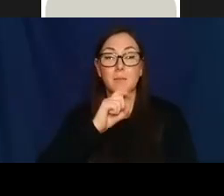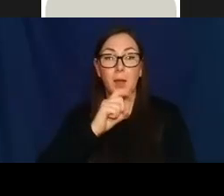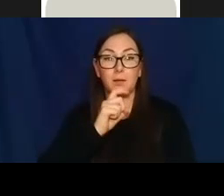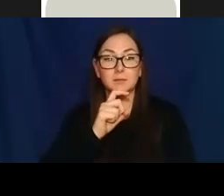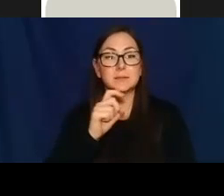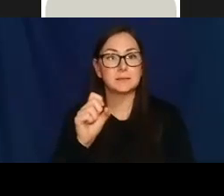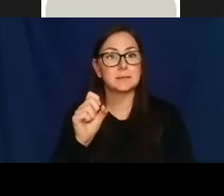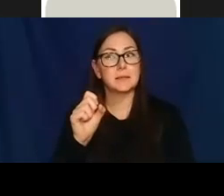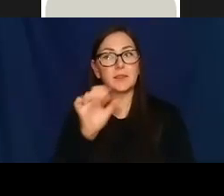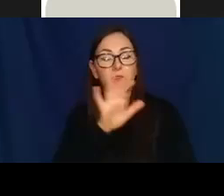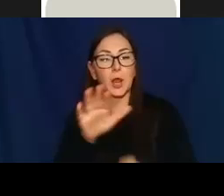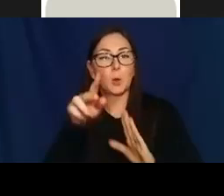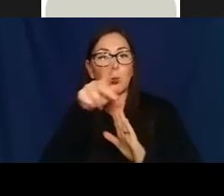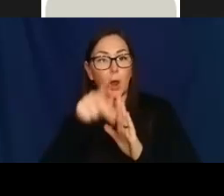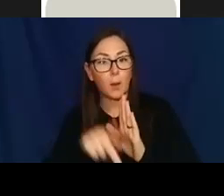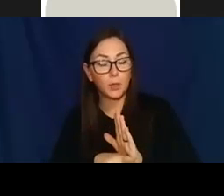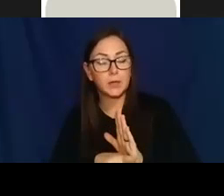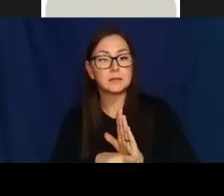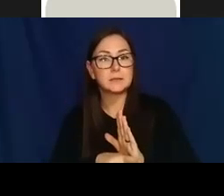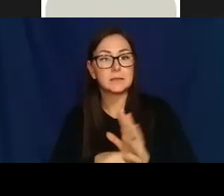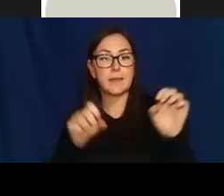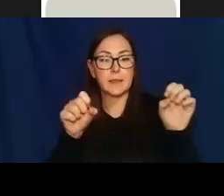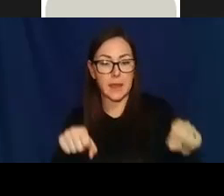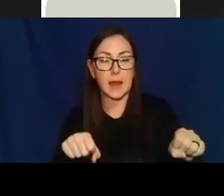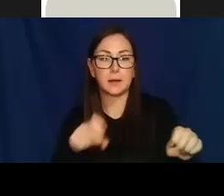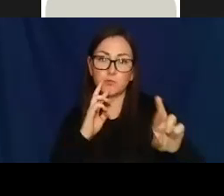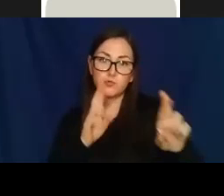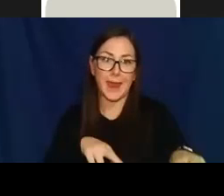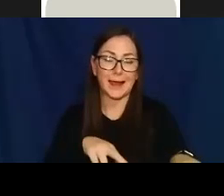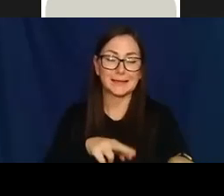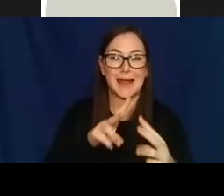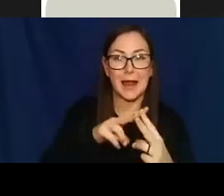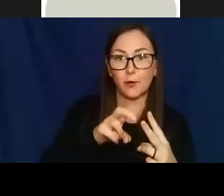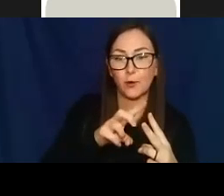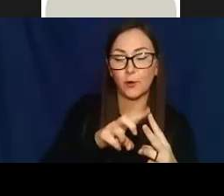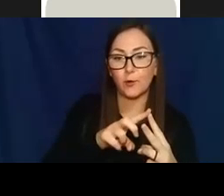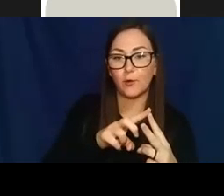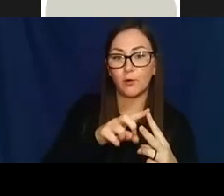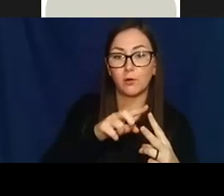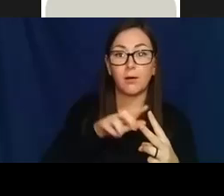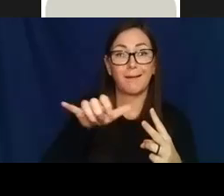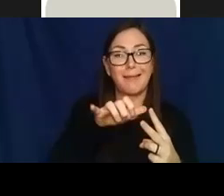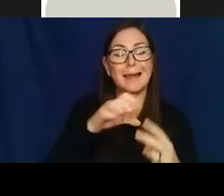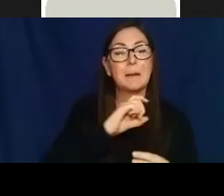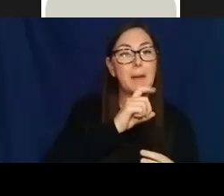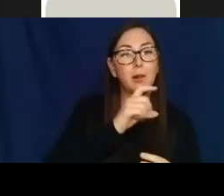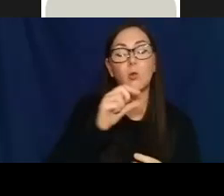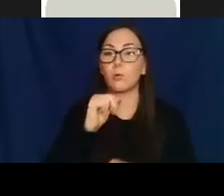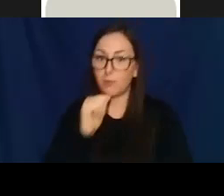nonmetals, meaning that depending on the conditions, they will gain or lose electrons, okay?